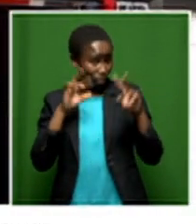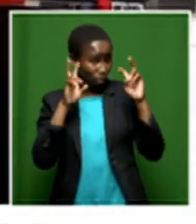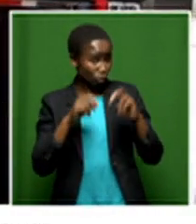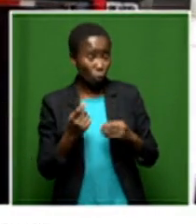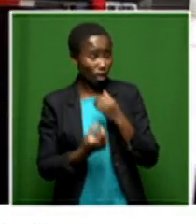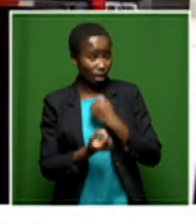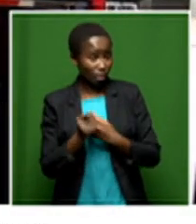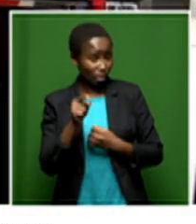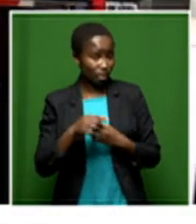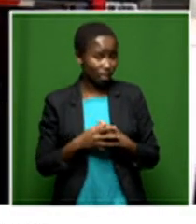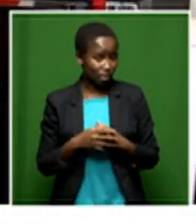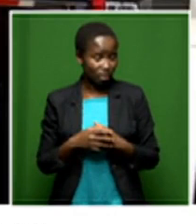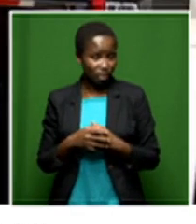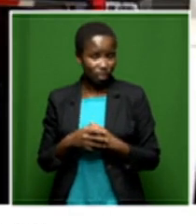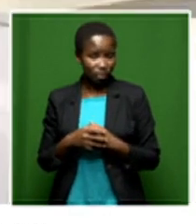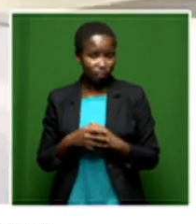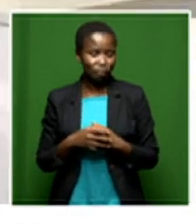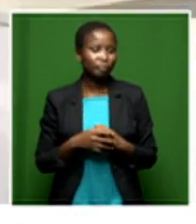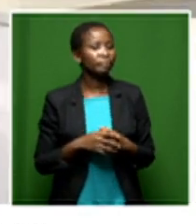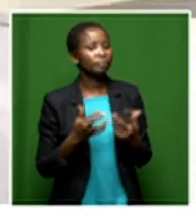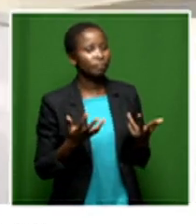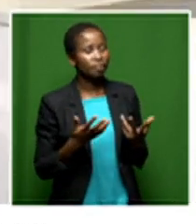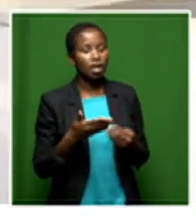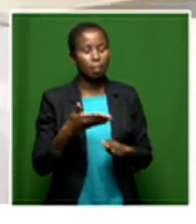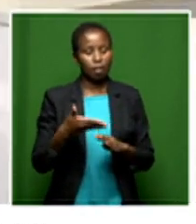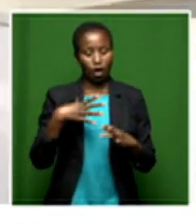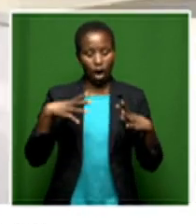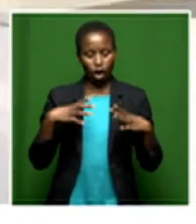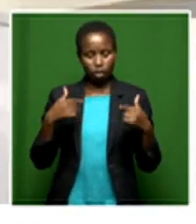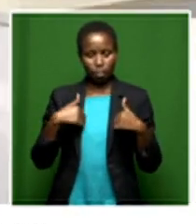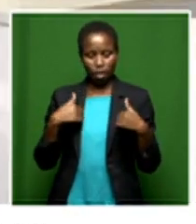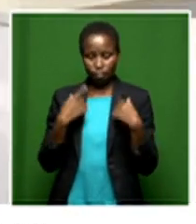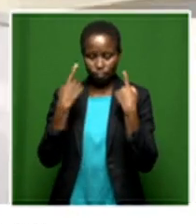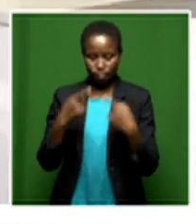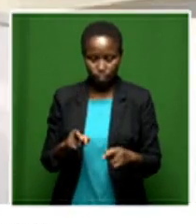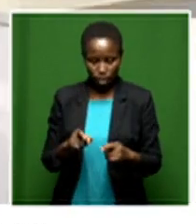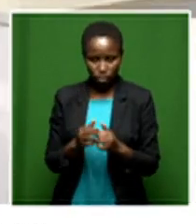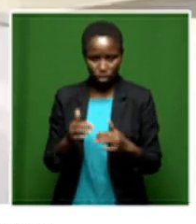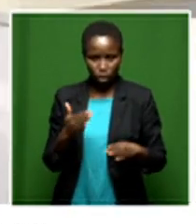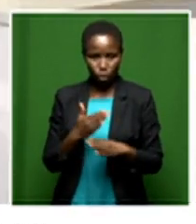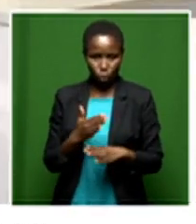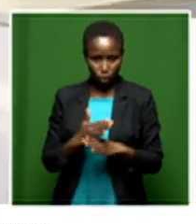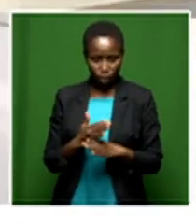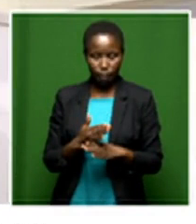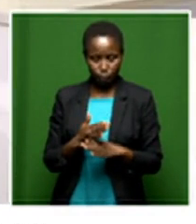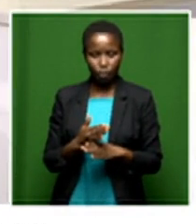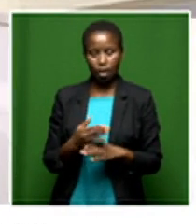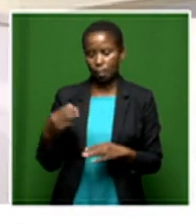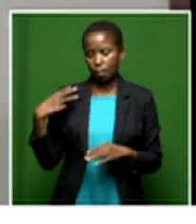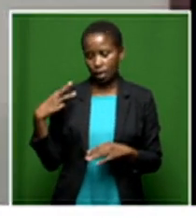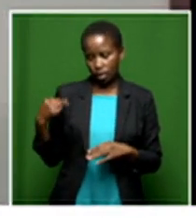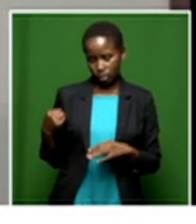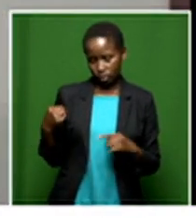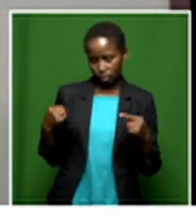there? Well, just before I joined, even the minister had spoken to the board, and the minister is bringing